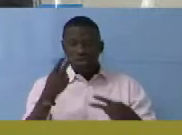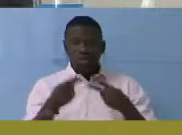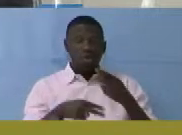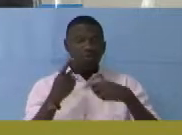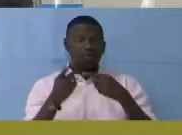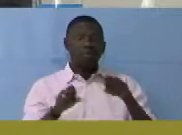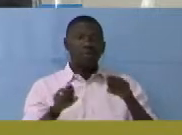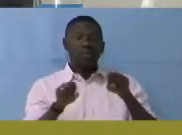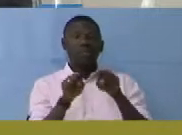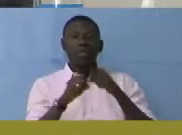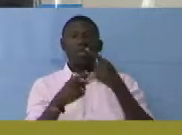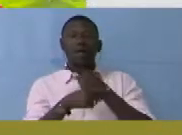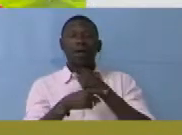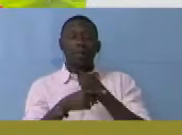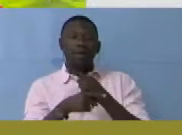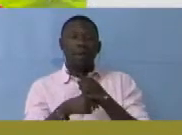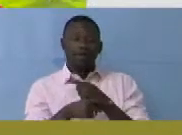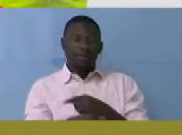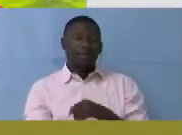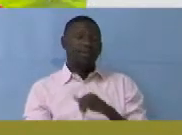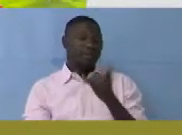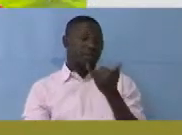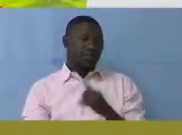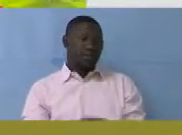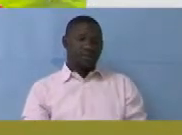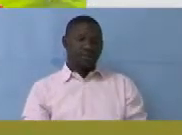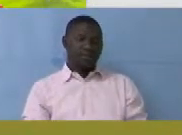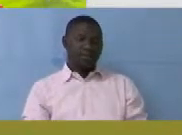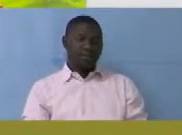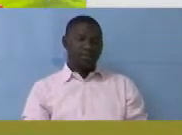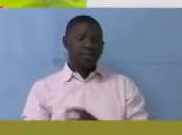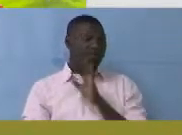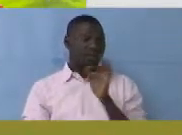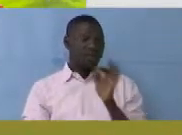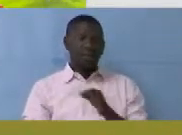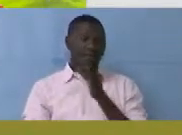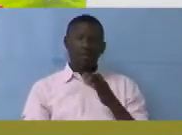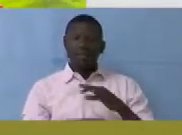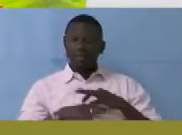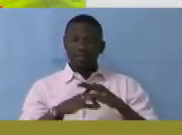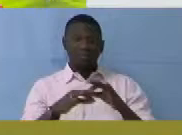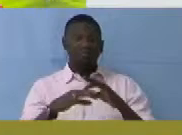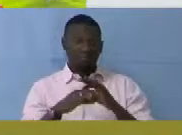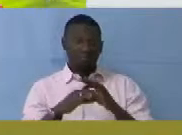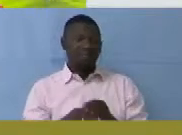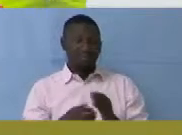Senegambia. Yeah. Interesting. Proceed.